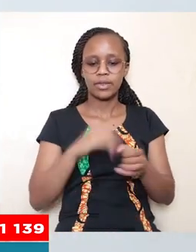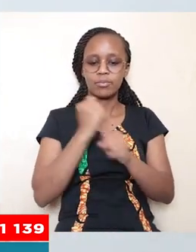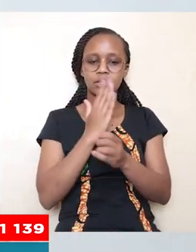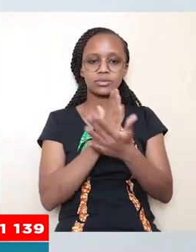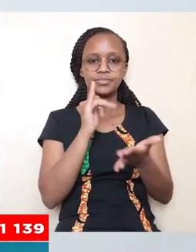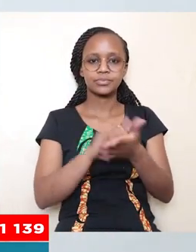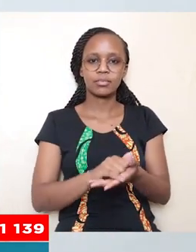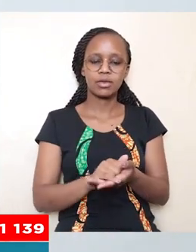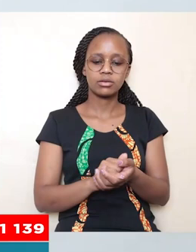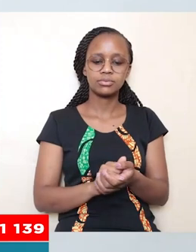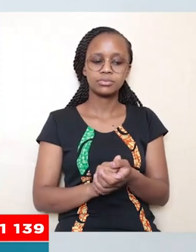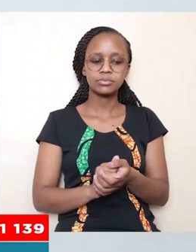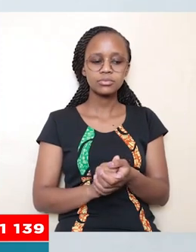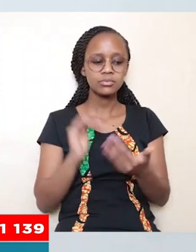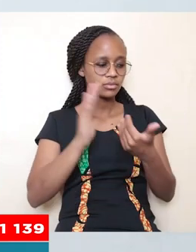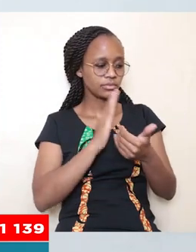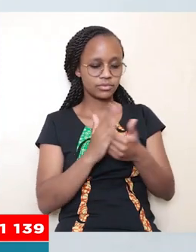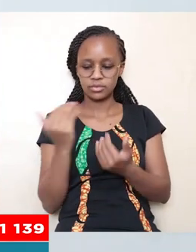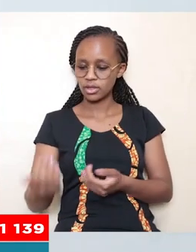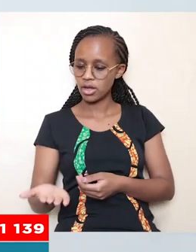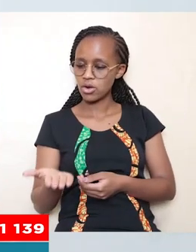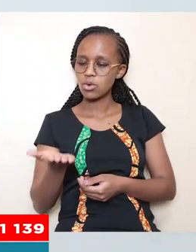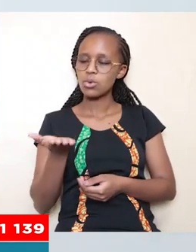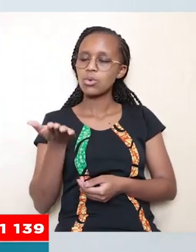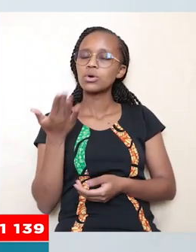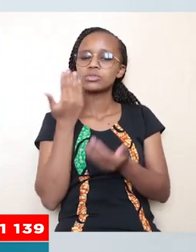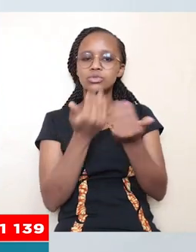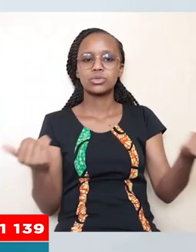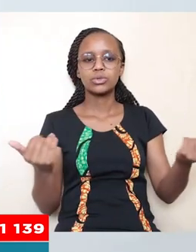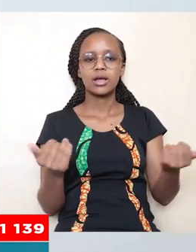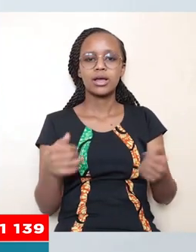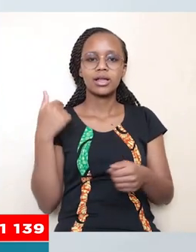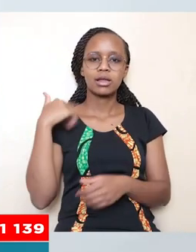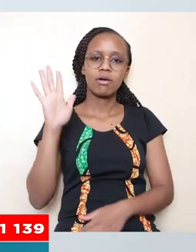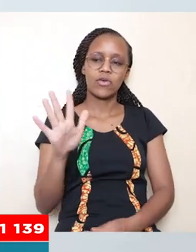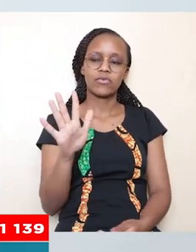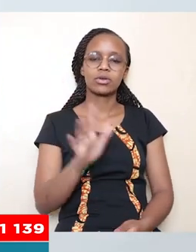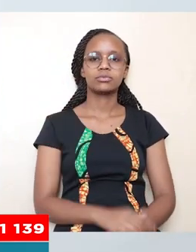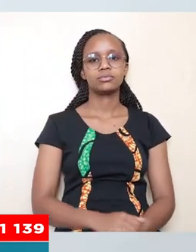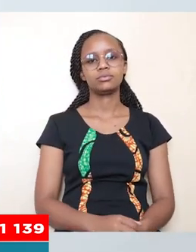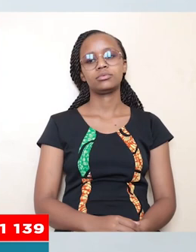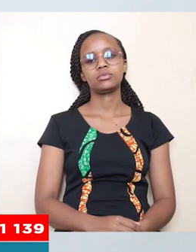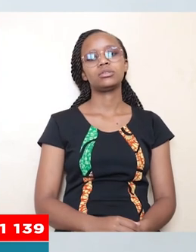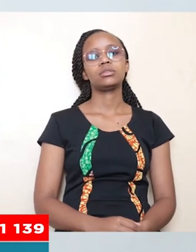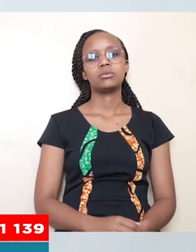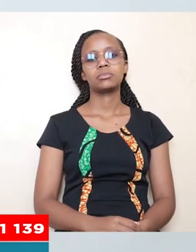make sure that they raise a godly generation. P number 5,